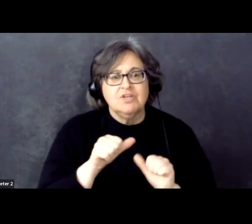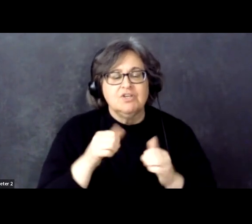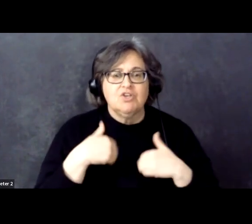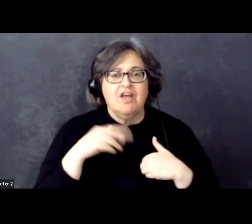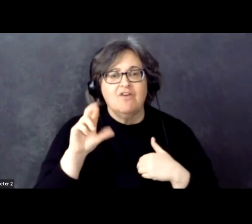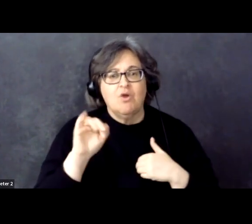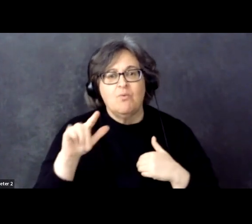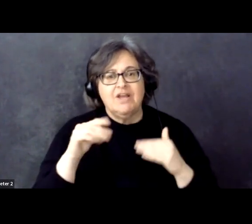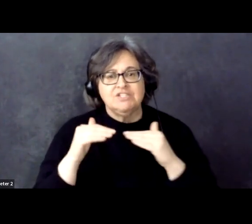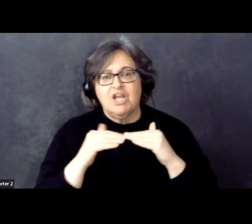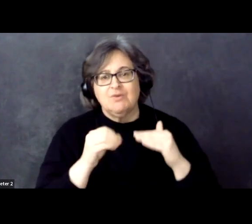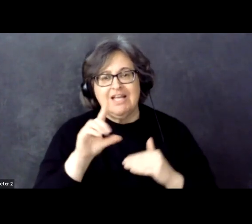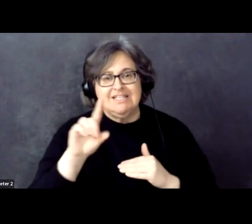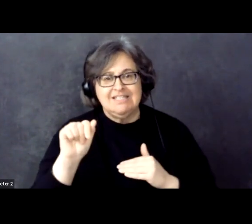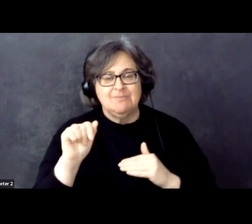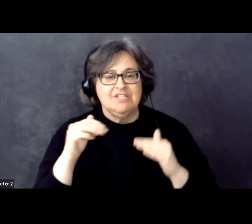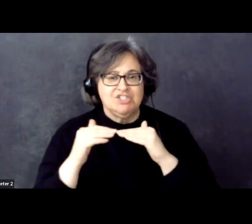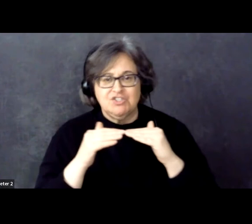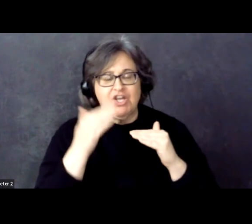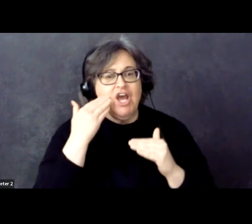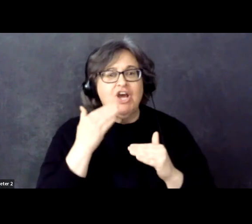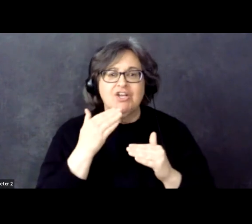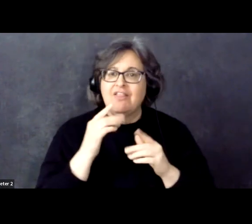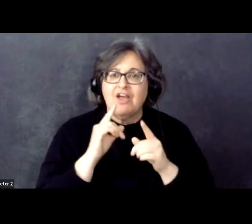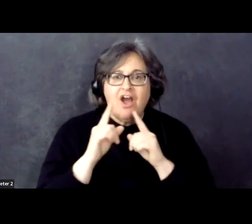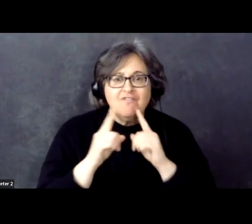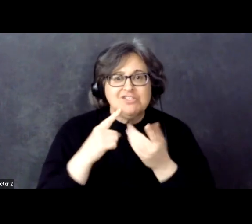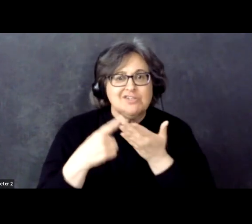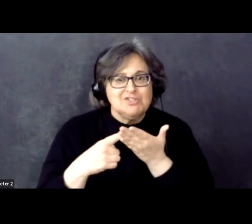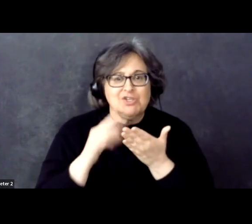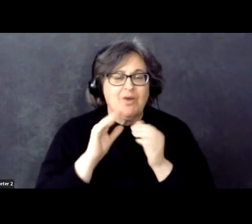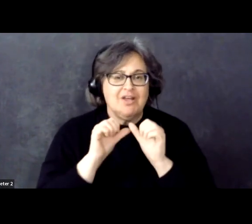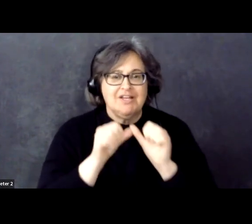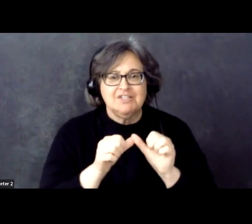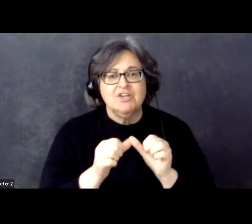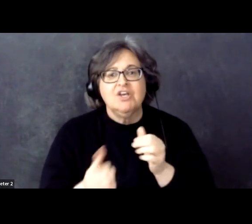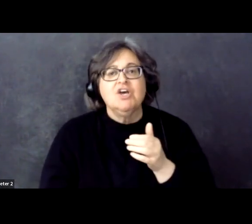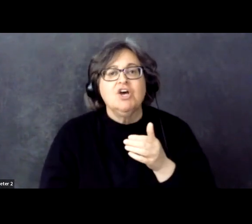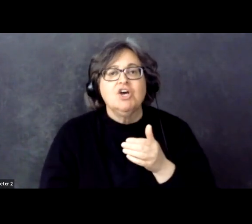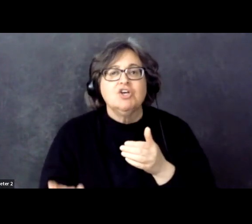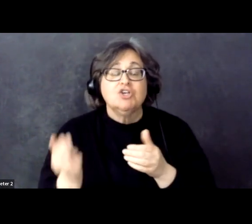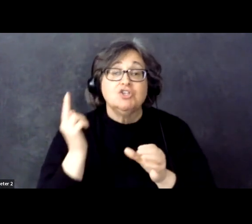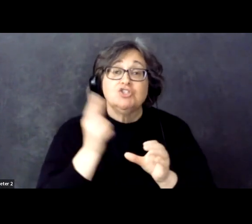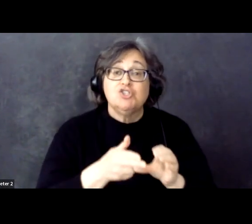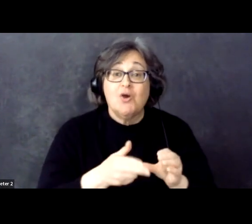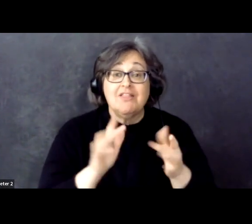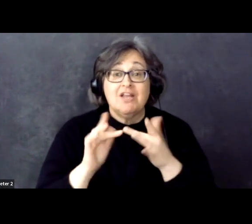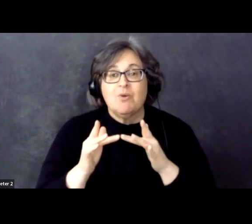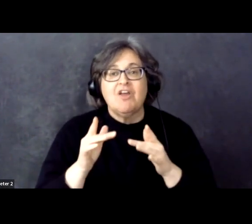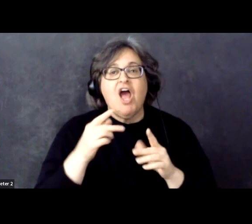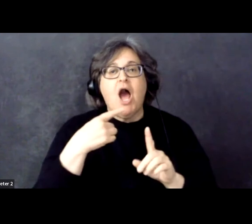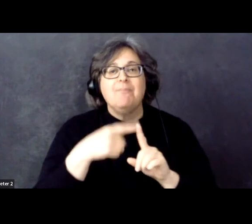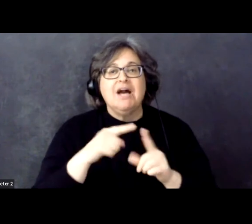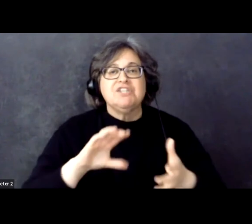disability justice. I know that this conversation will continue. Join our network of positive disruptors. If you are a person